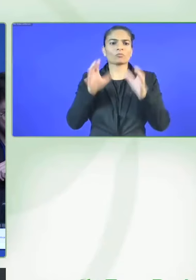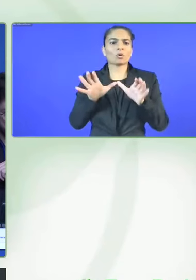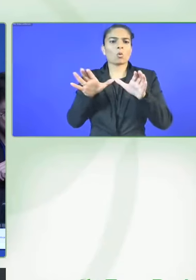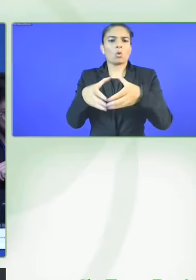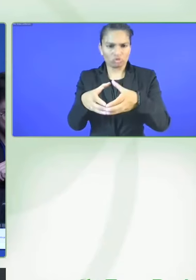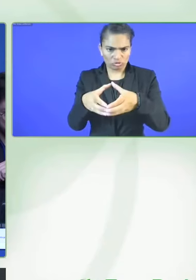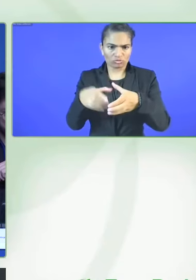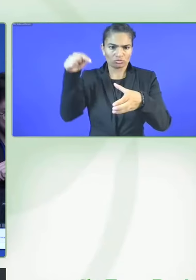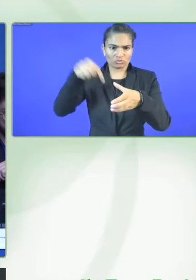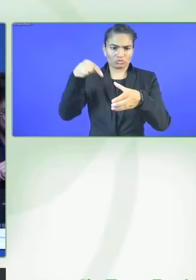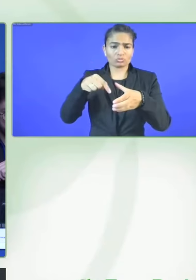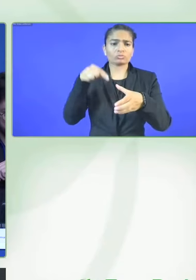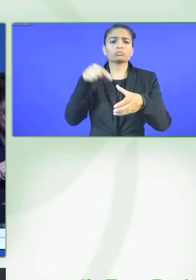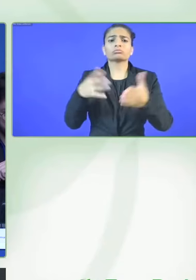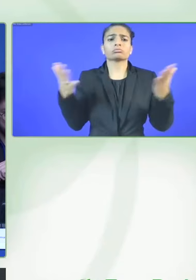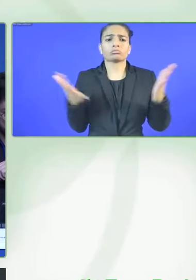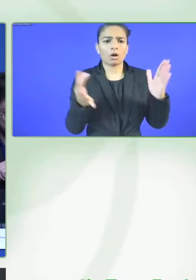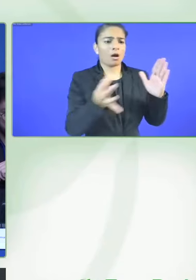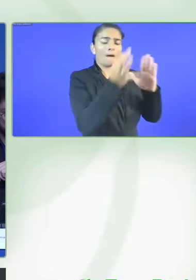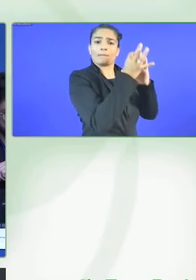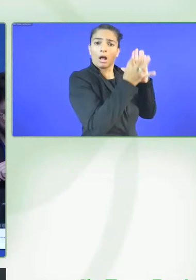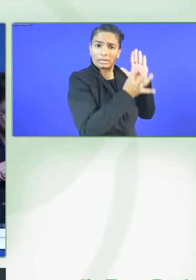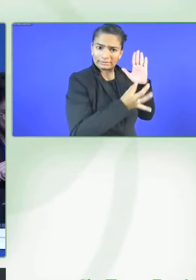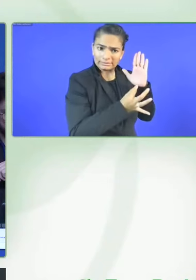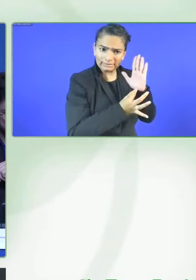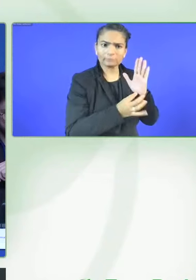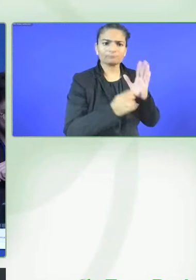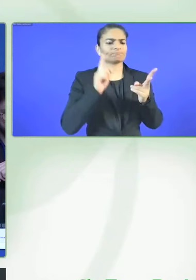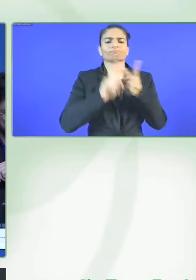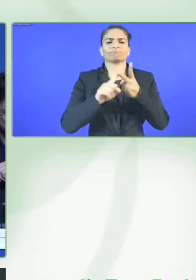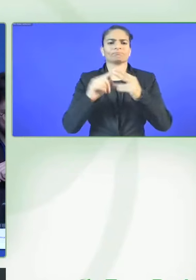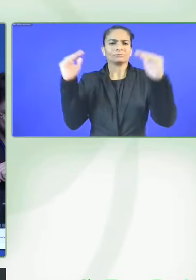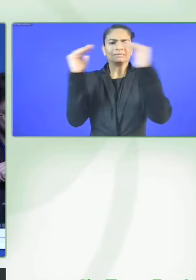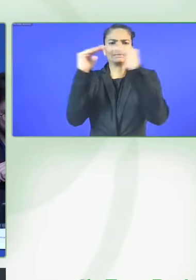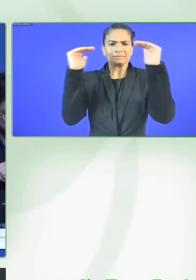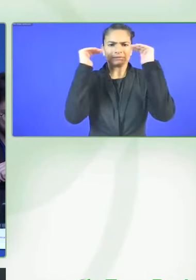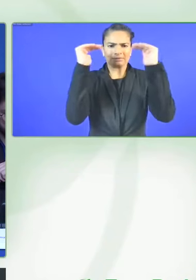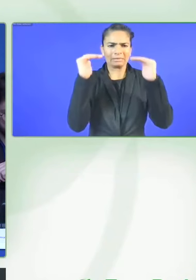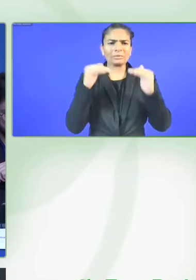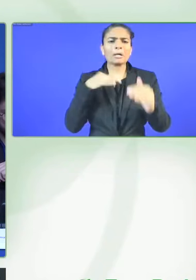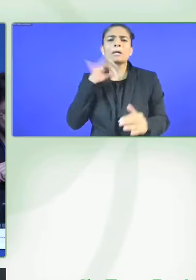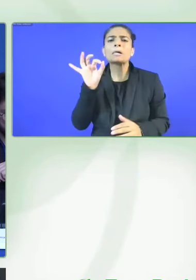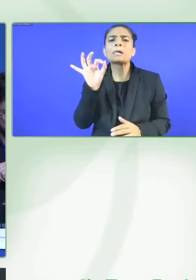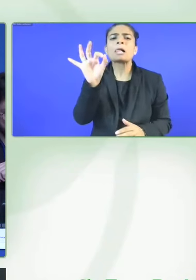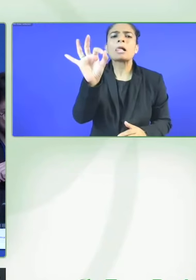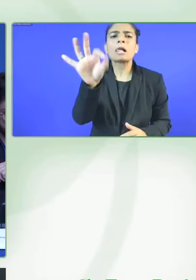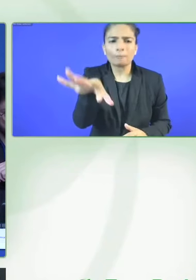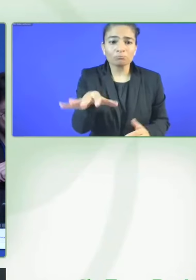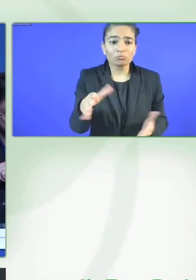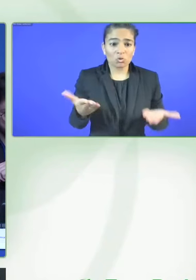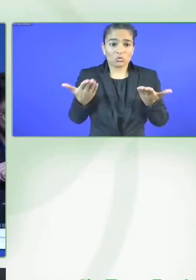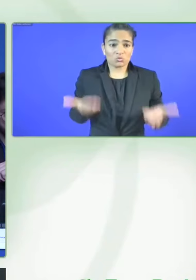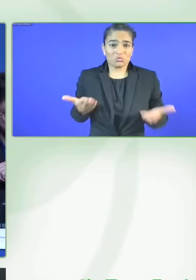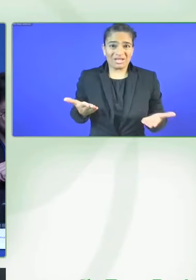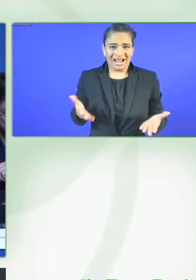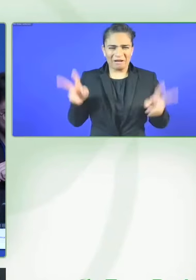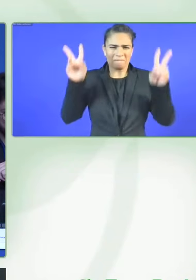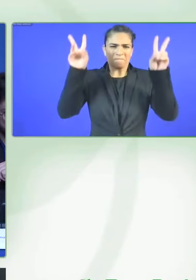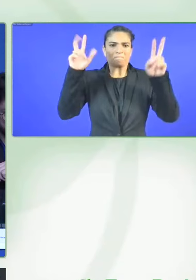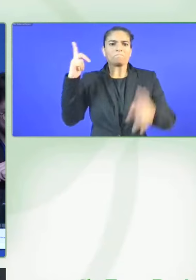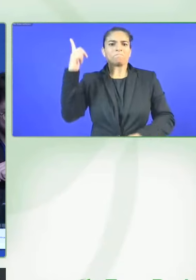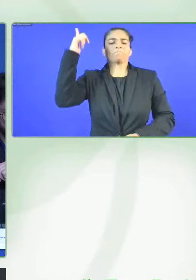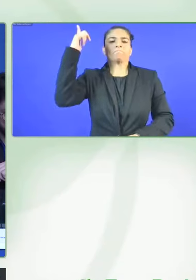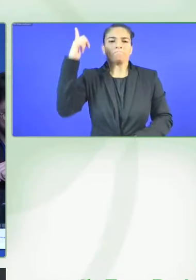presented the European Accessibility Act, and on the other hand, when Sachin from the U.S. Access Board was talking about the experience in the